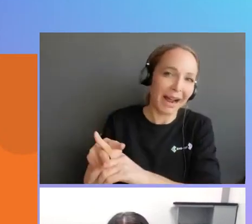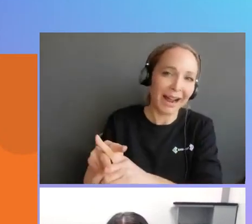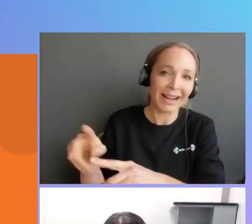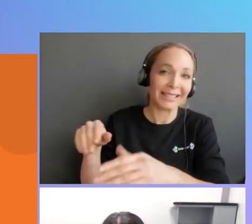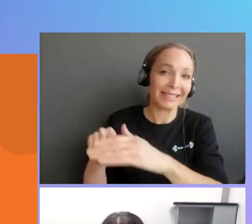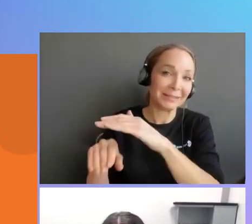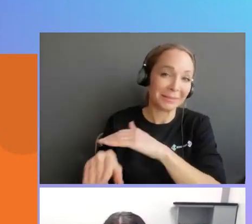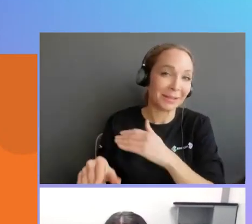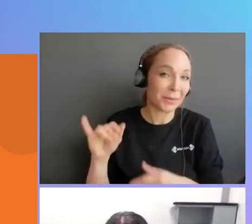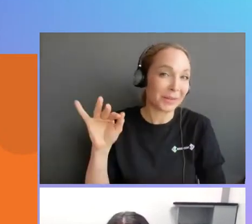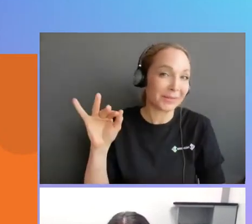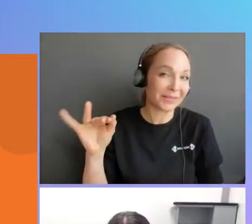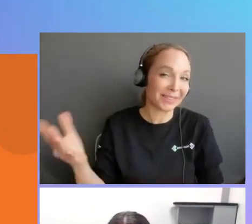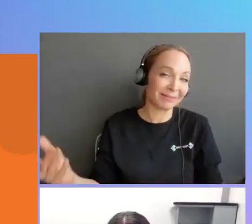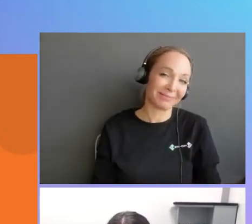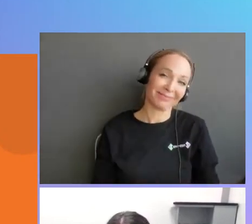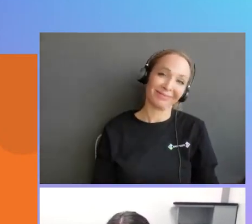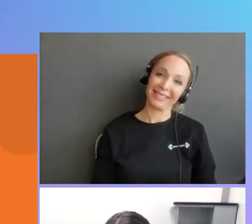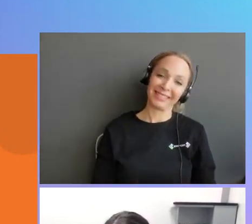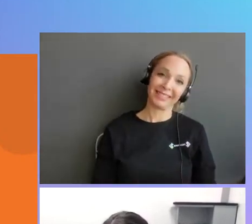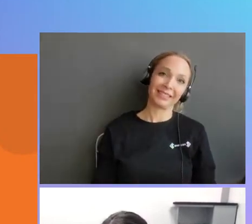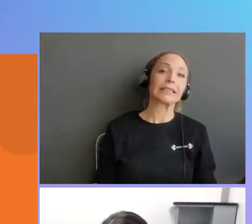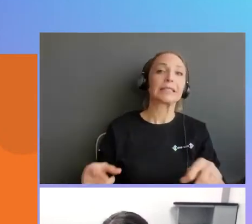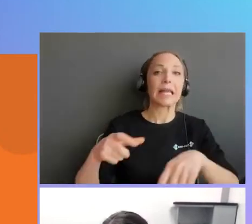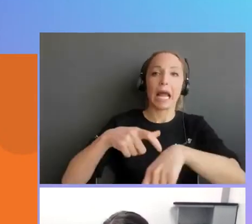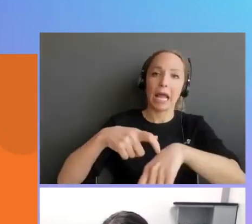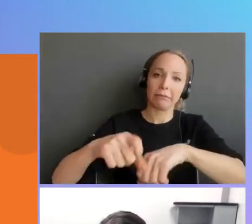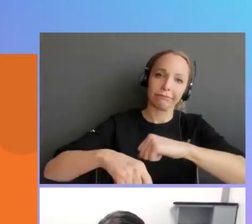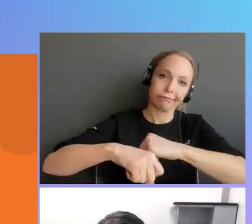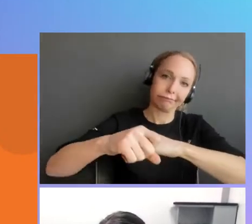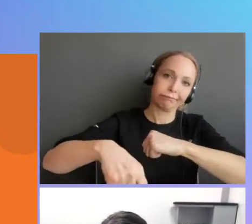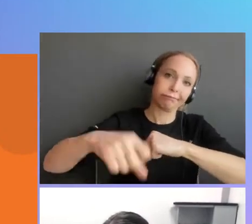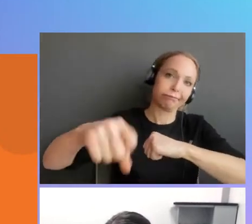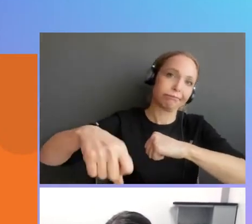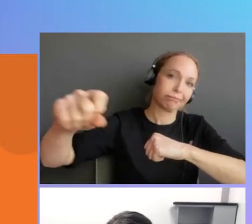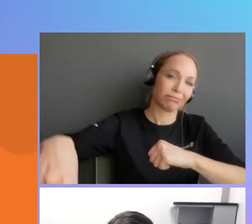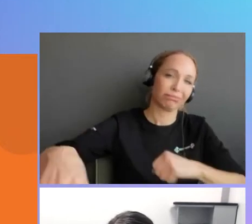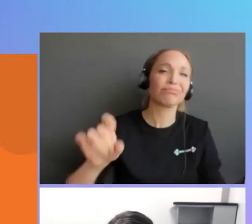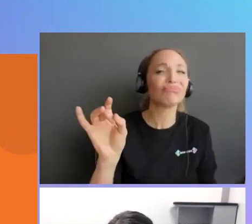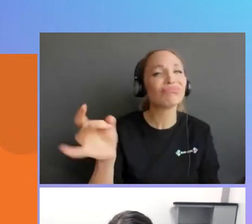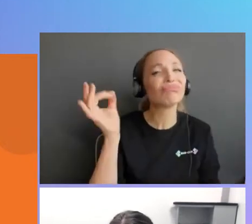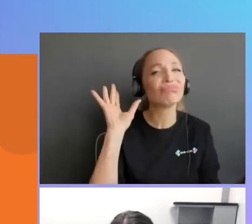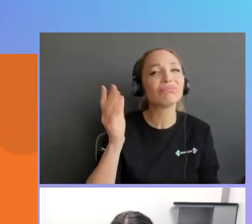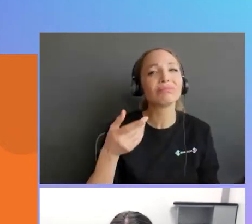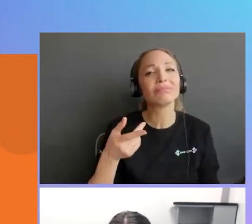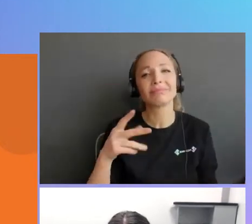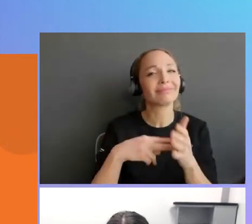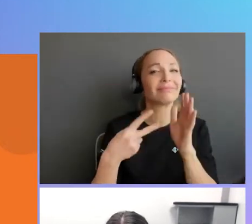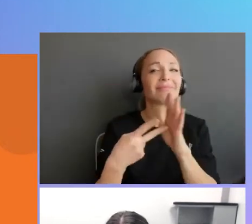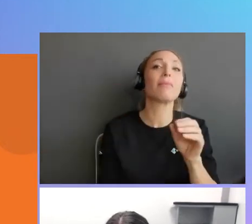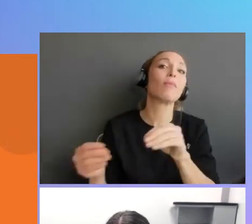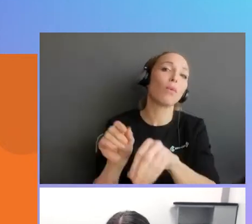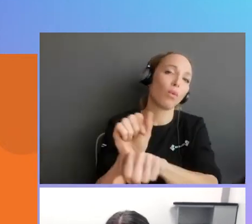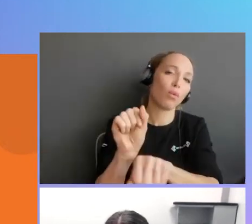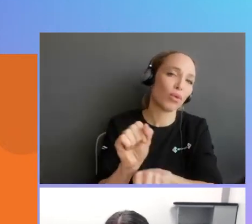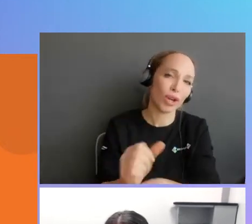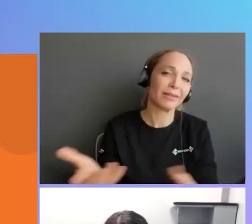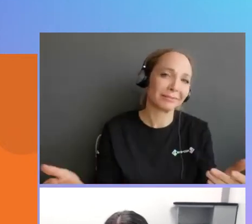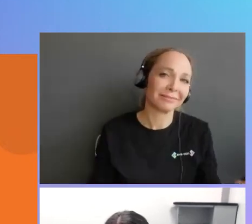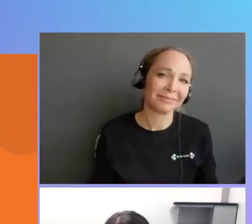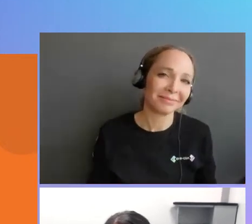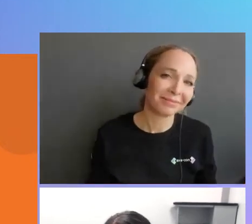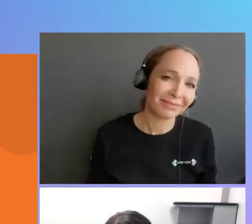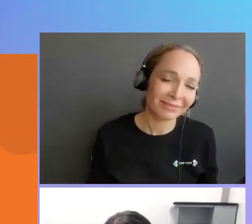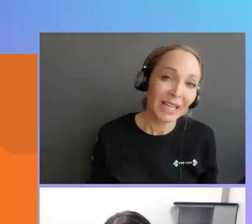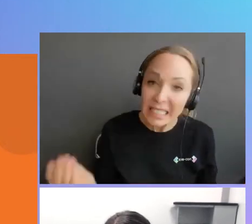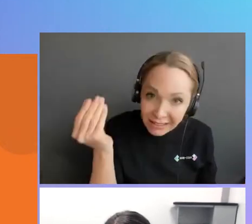time, it adds overtime, it can be moved deadlines, it just adds so much more rework. It adds